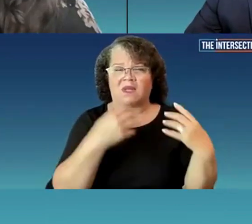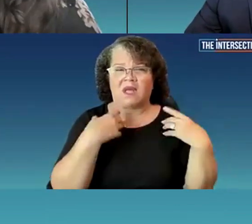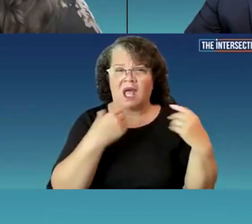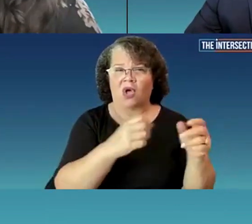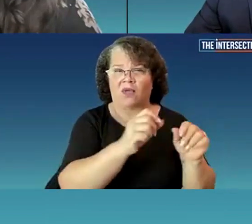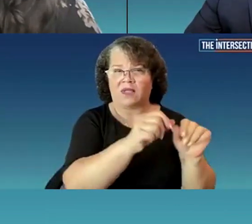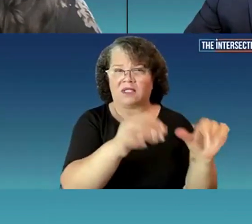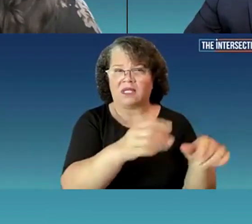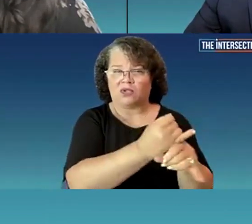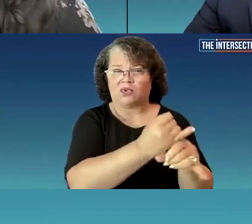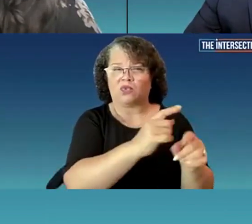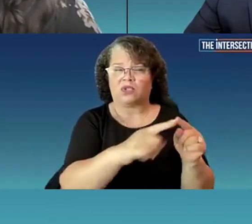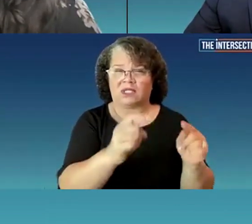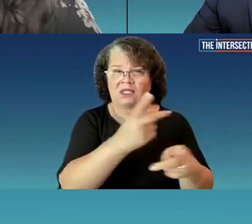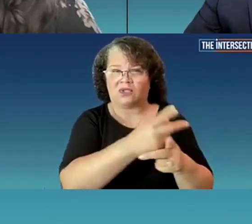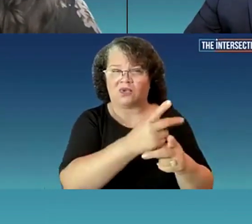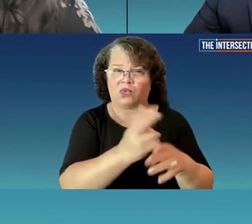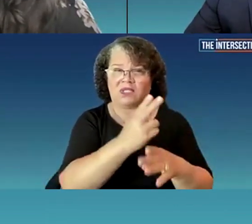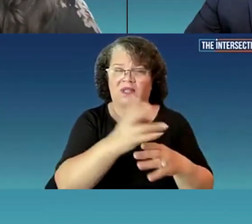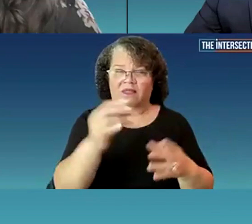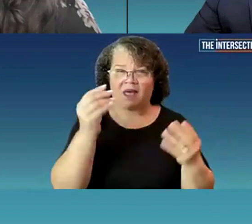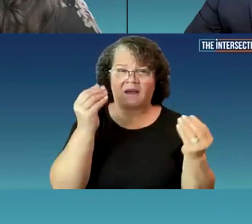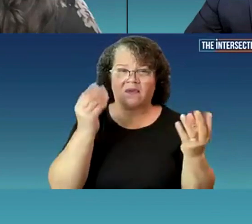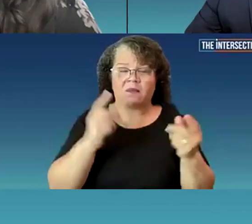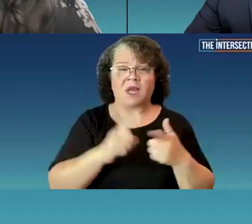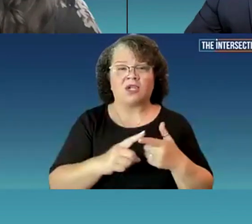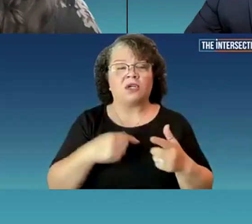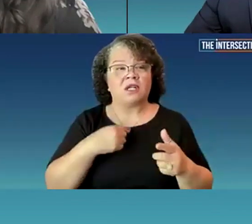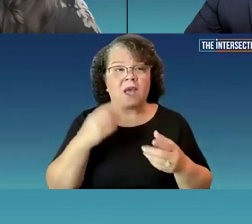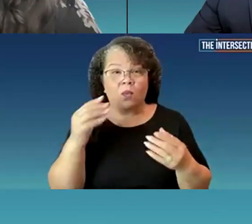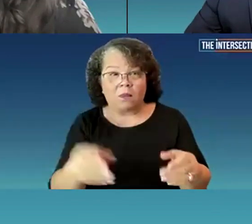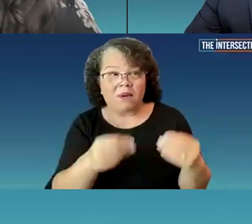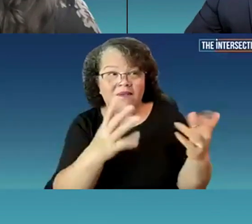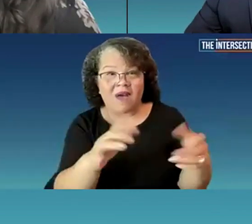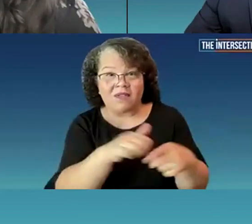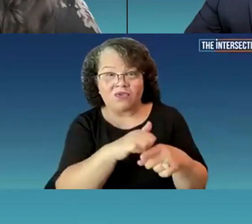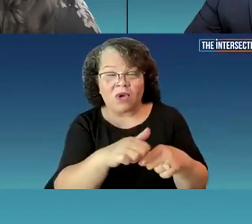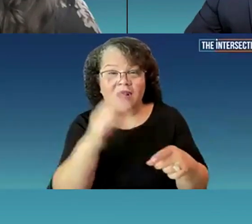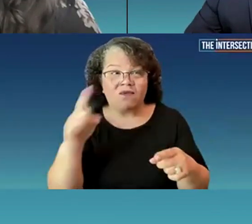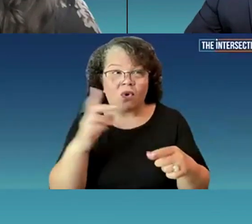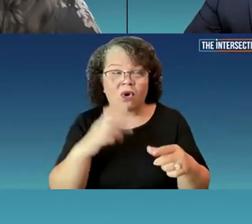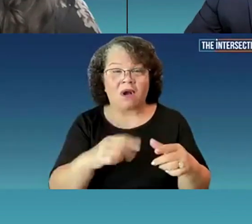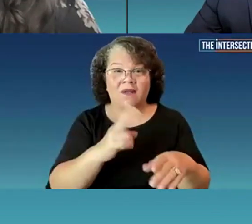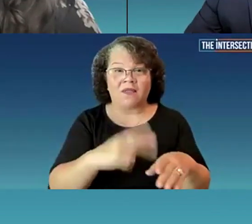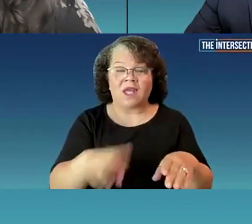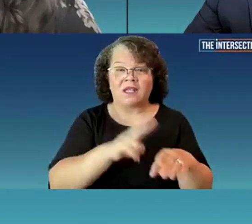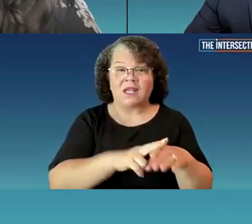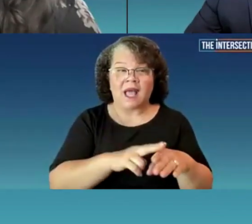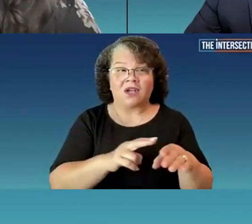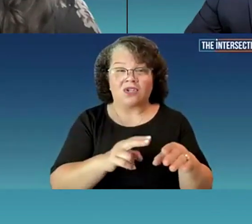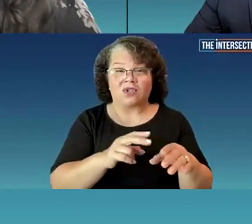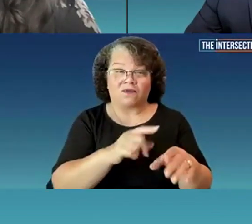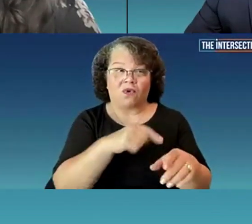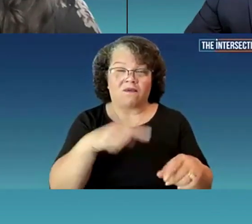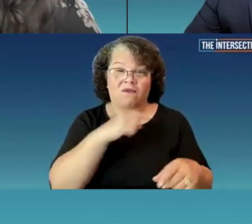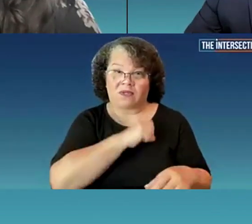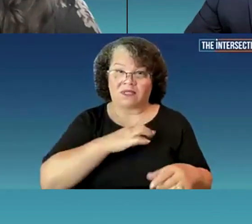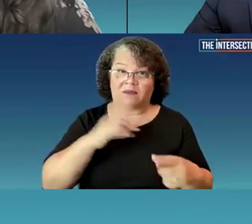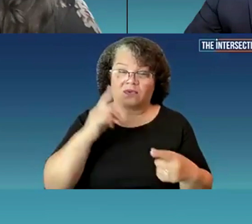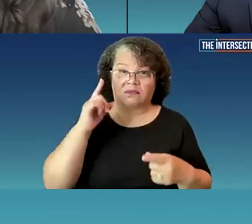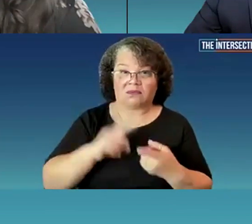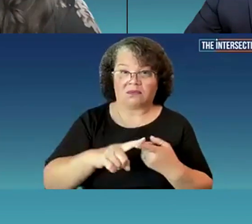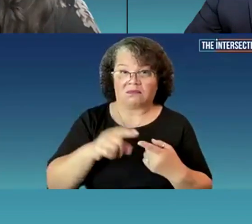health equity training for the professionals to understand the national disparities and what's going on in their clinics.